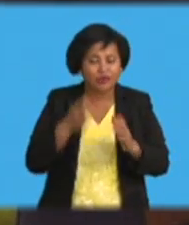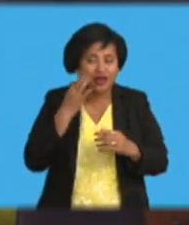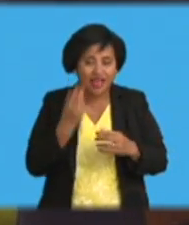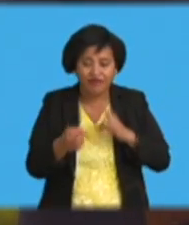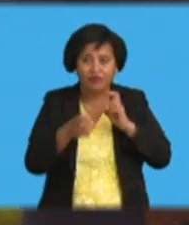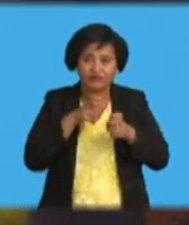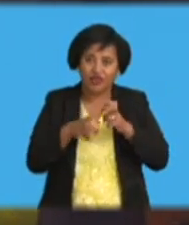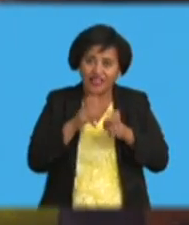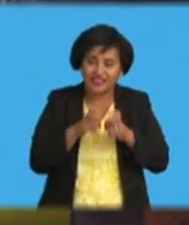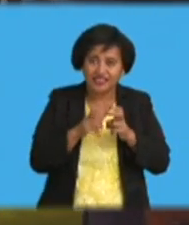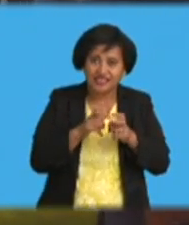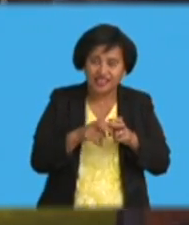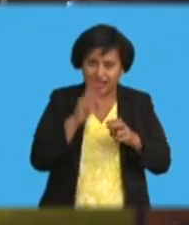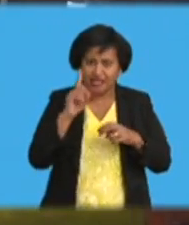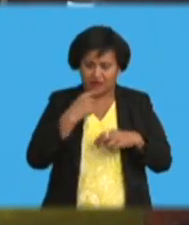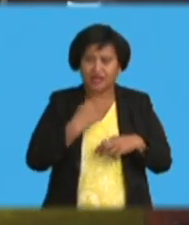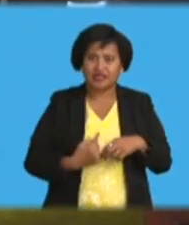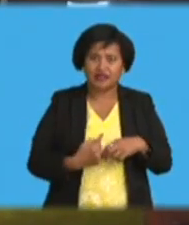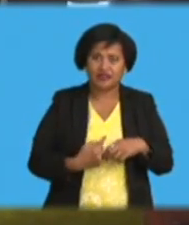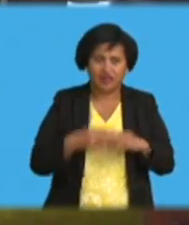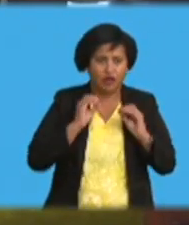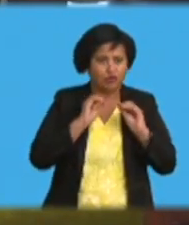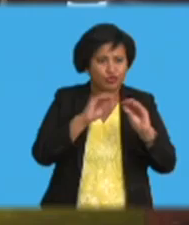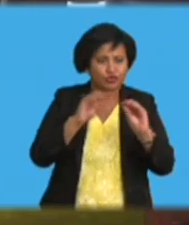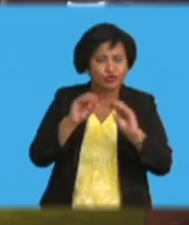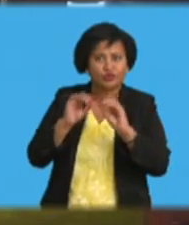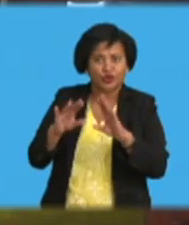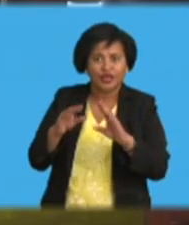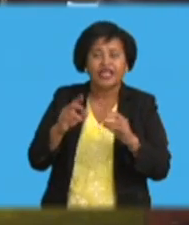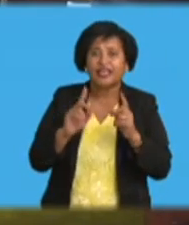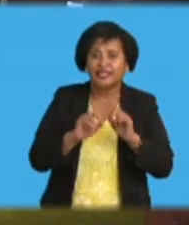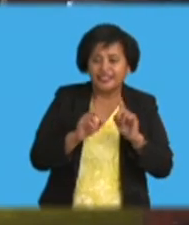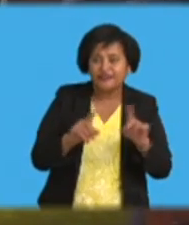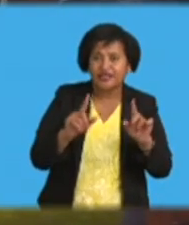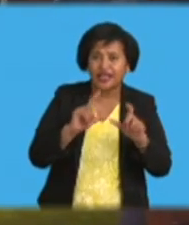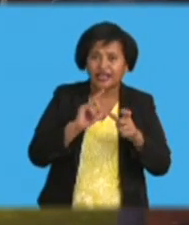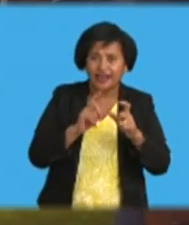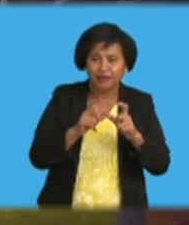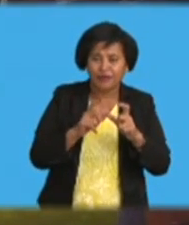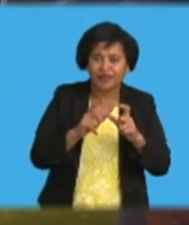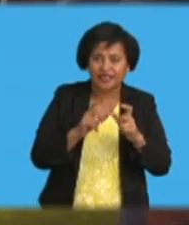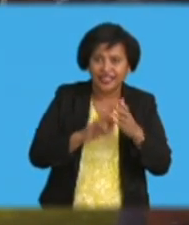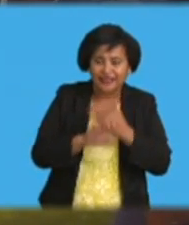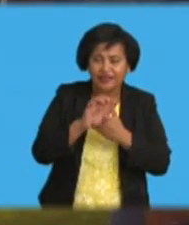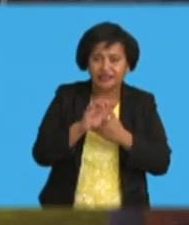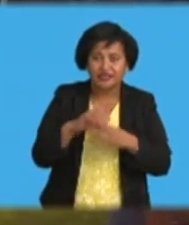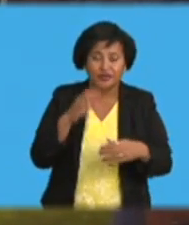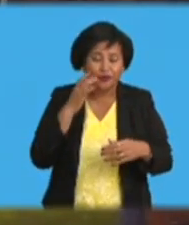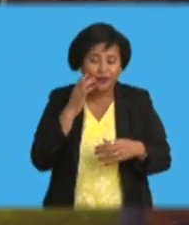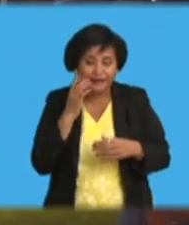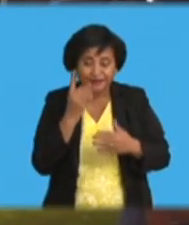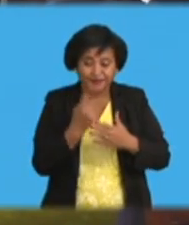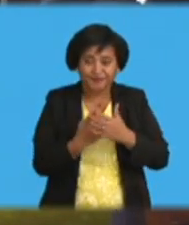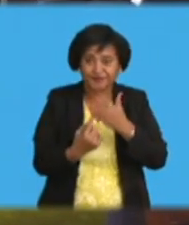potential for good. Myself, I was put on various groups in the recent climatic events we had, when true and accurate disaster-related